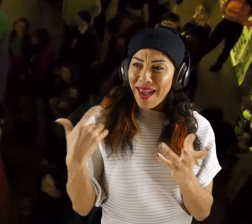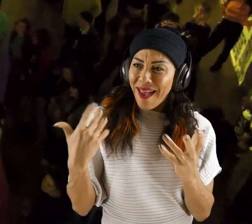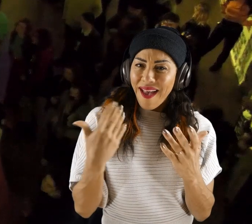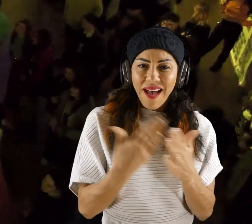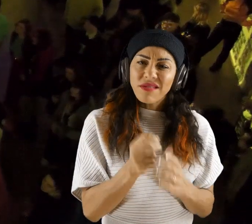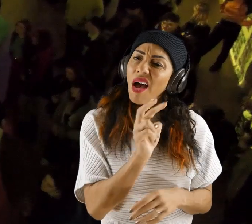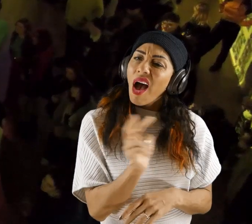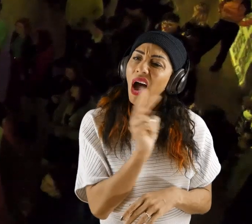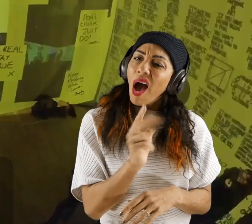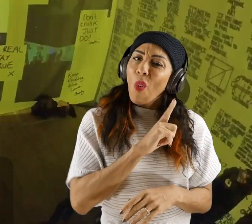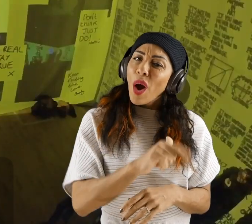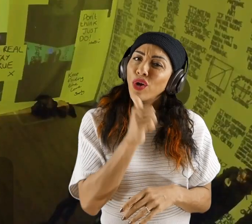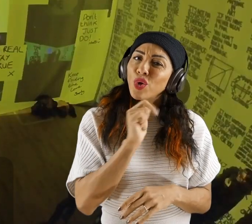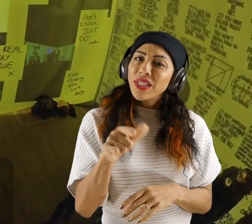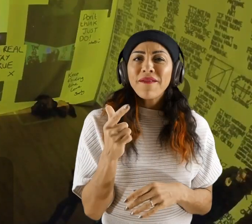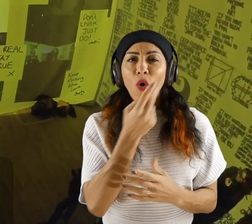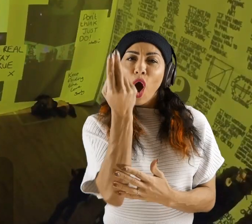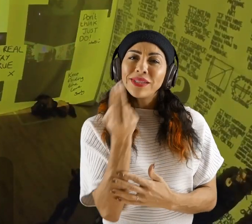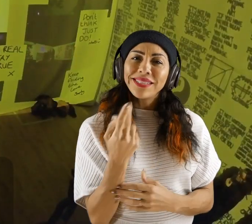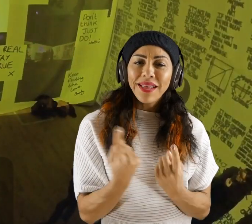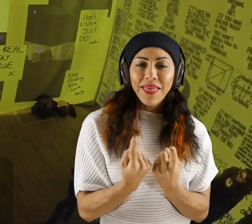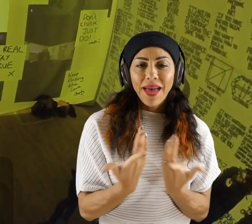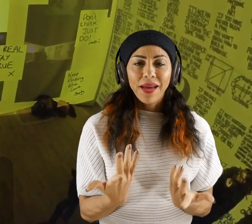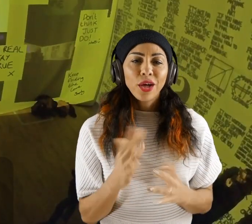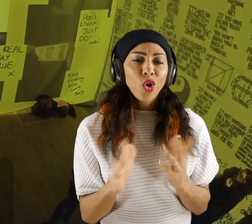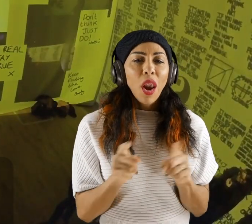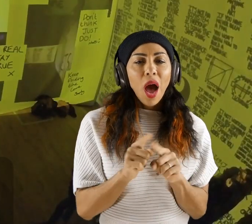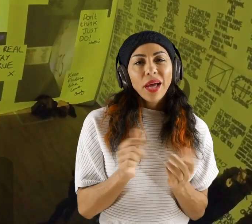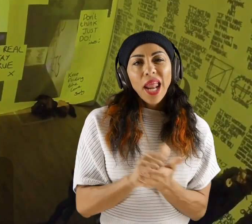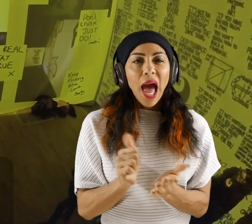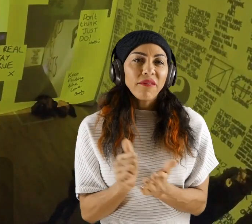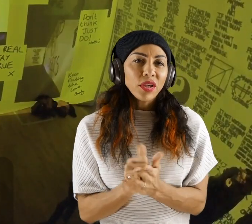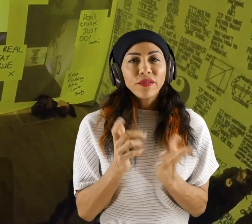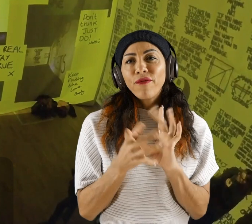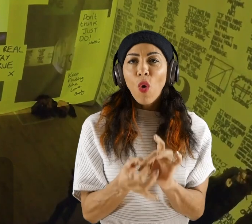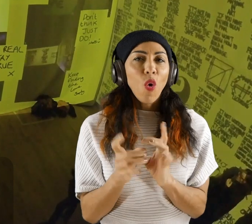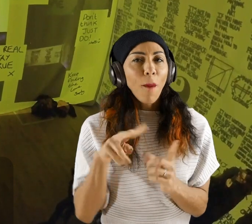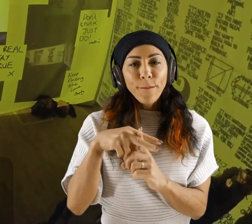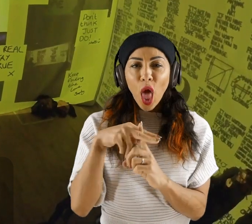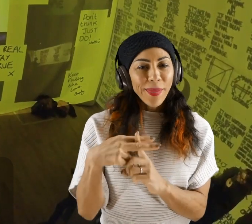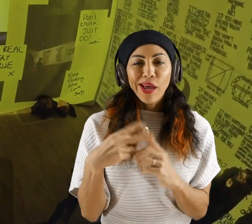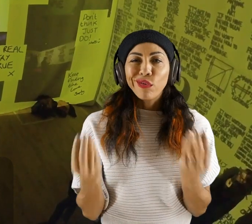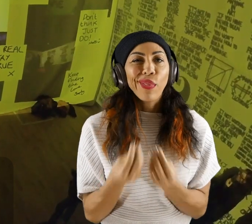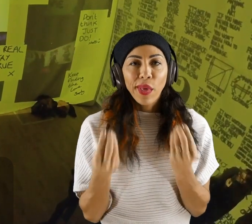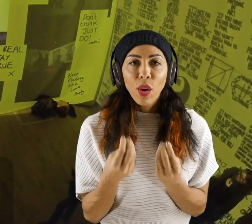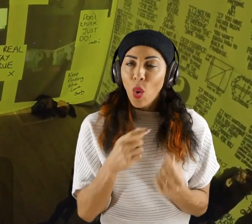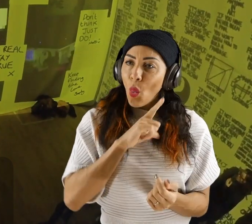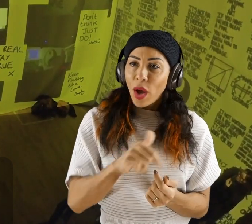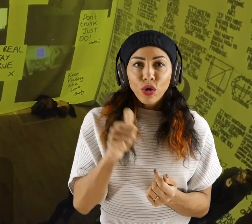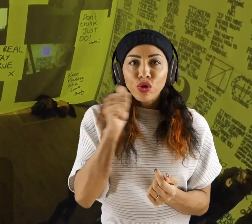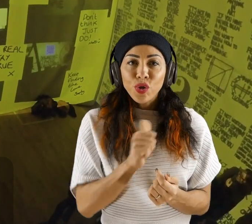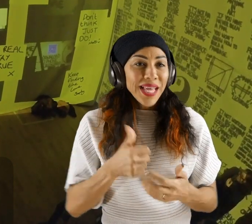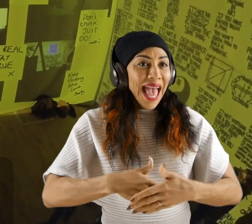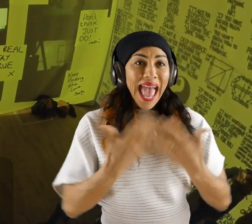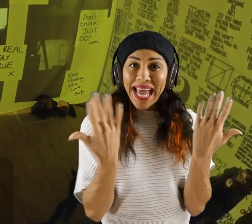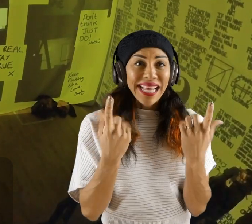instead of, I don't know, an advert for like a plumber's or something. Like, let's try and like use every canvas that we see day to day in